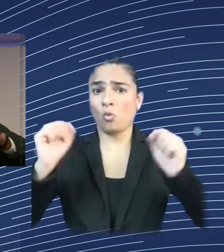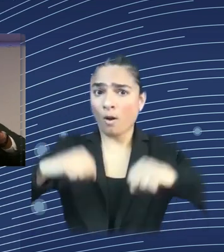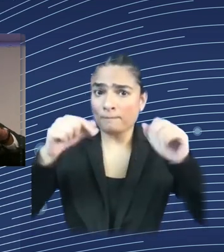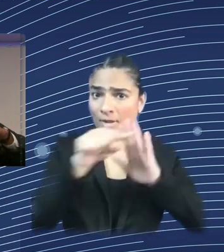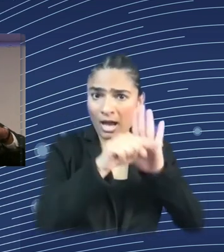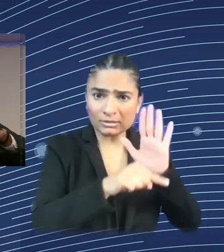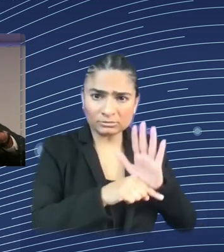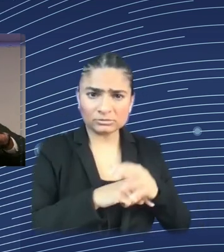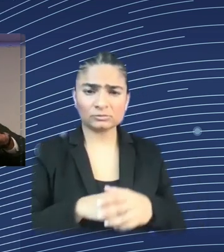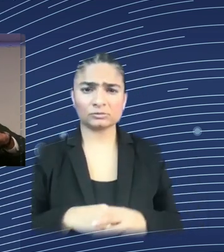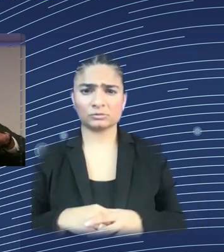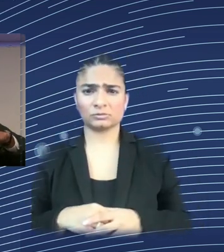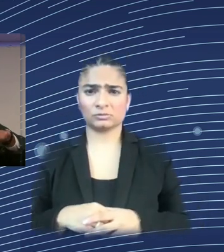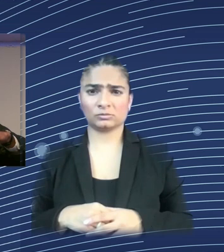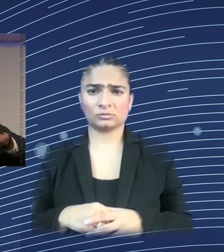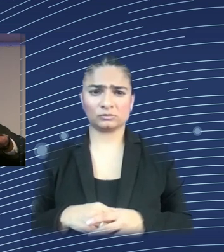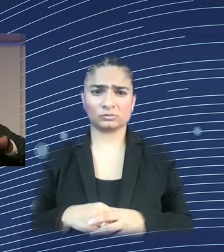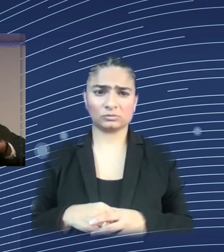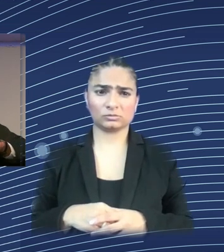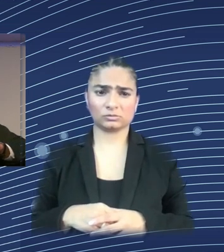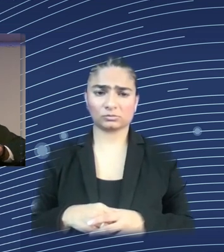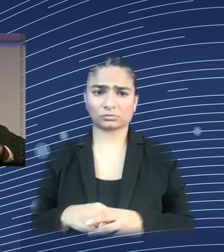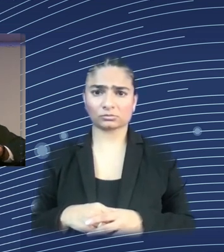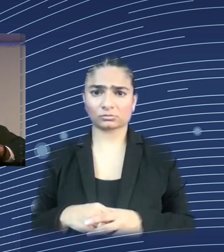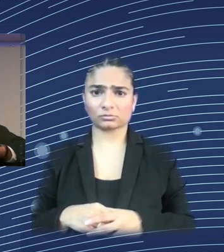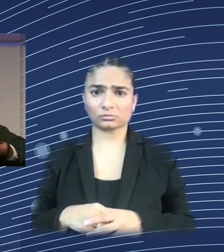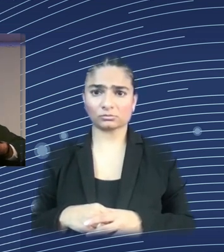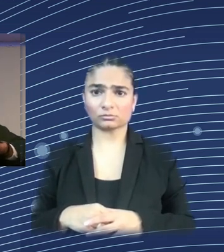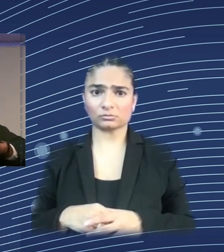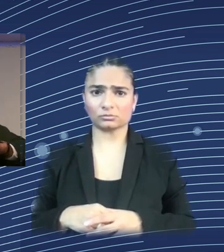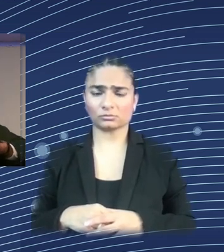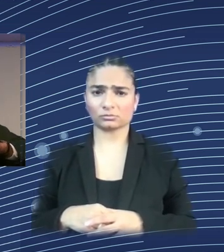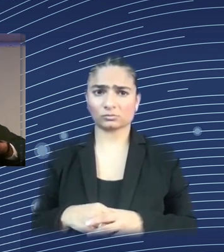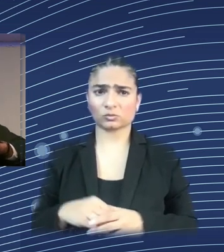I meant the Slido question to wrap up the session, so it's a poll.